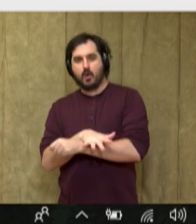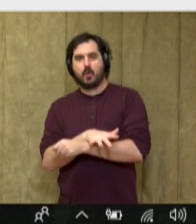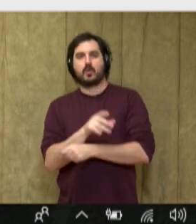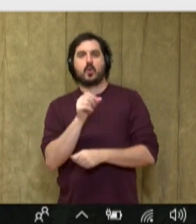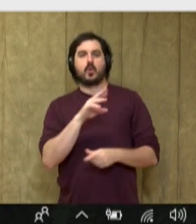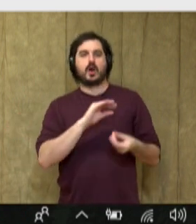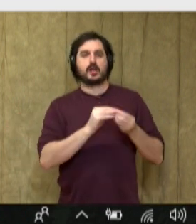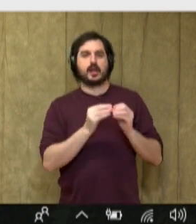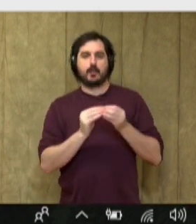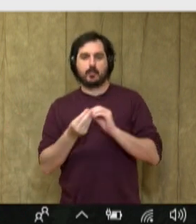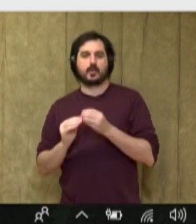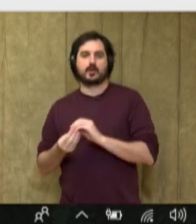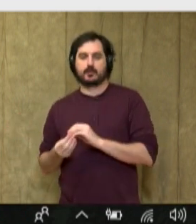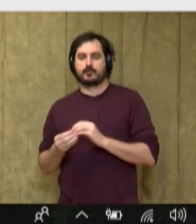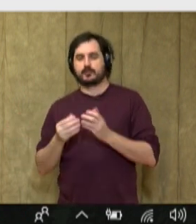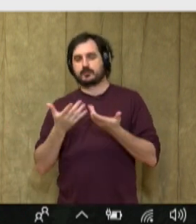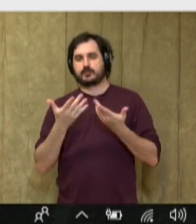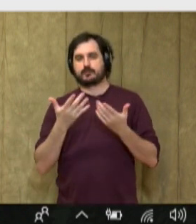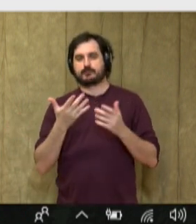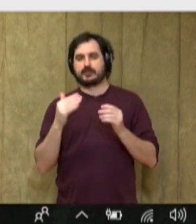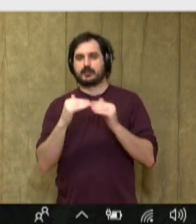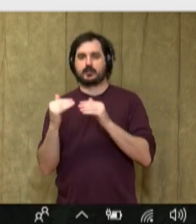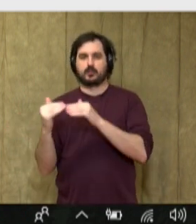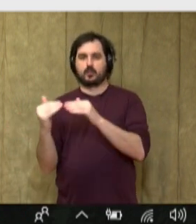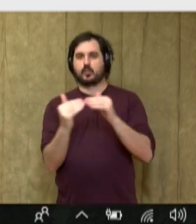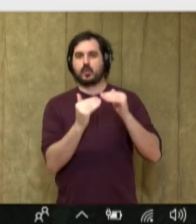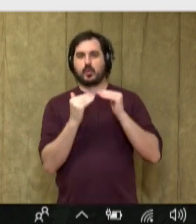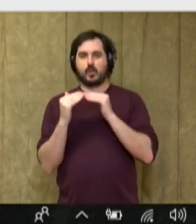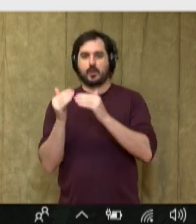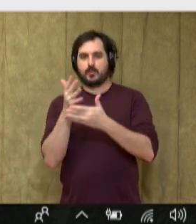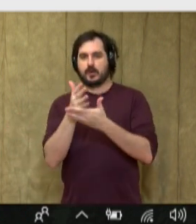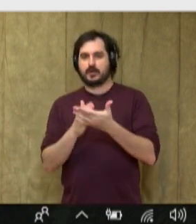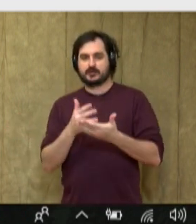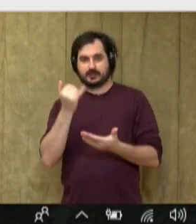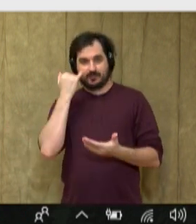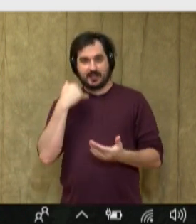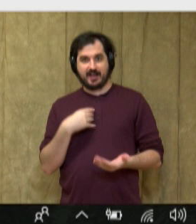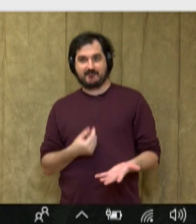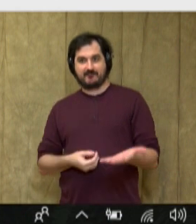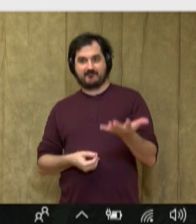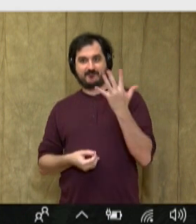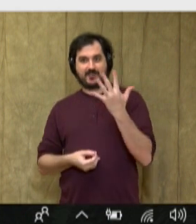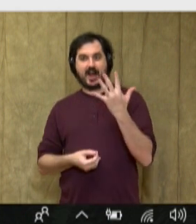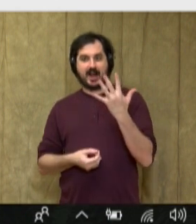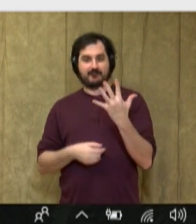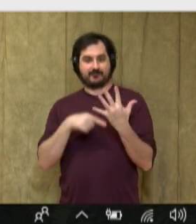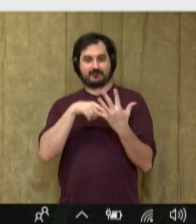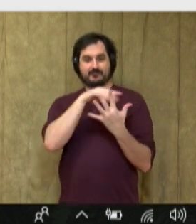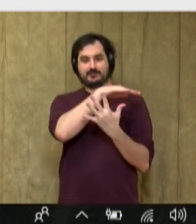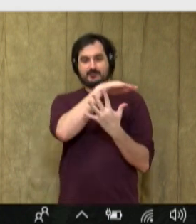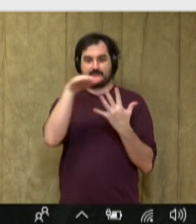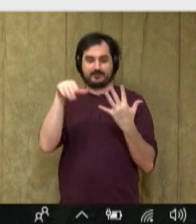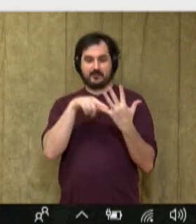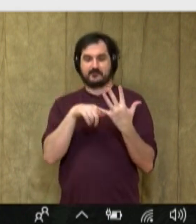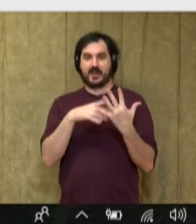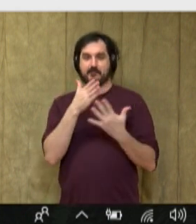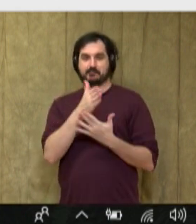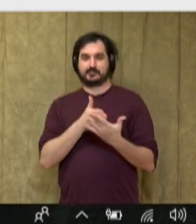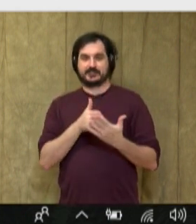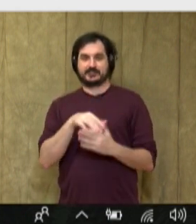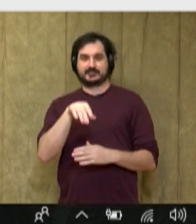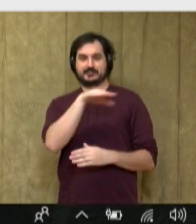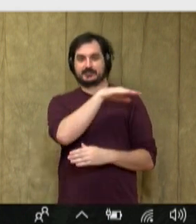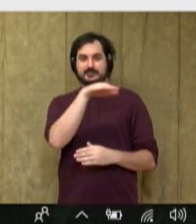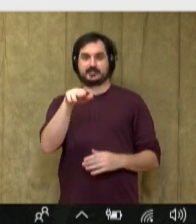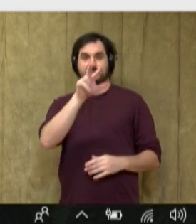5 pieces, five pieces in a whole, and I have 3 of those pieces shaded in, kind of like the bars that